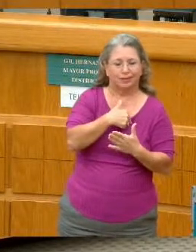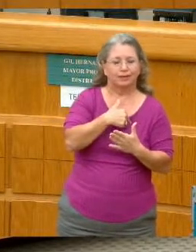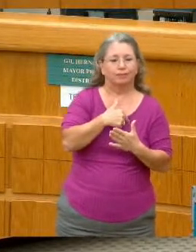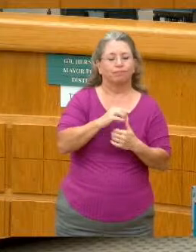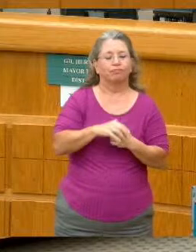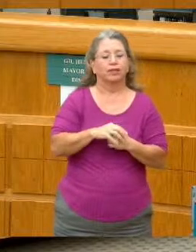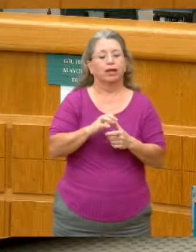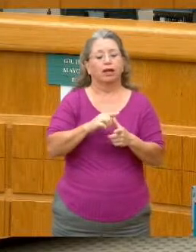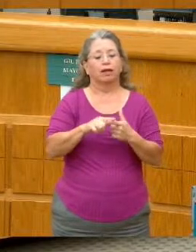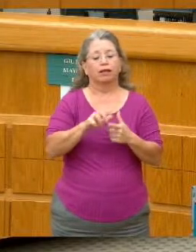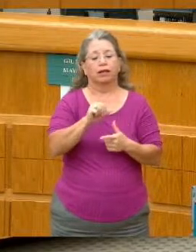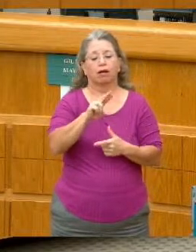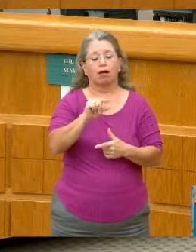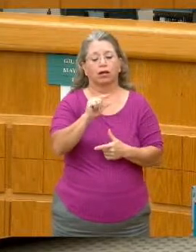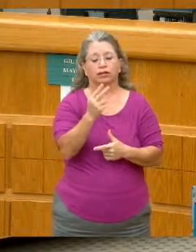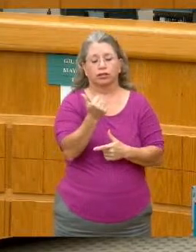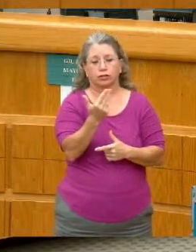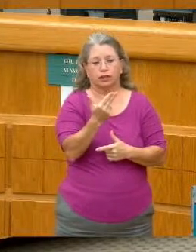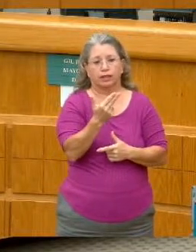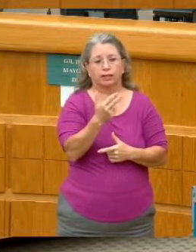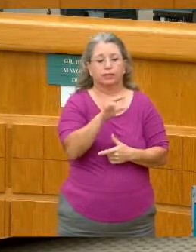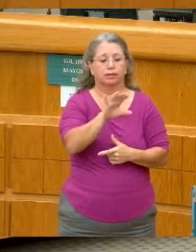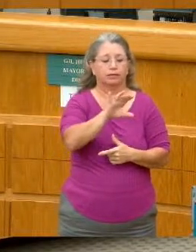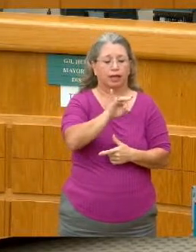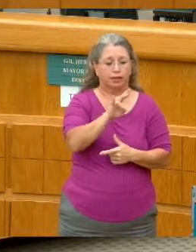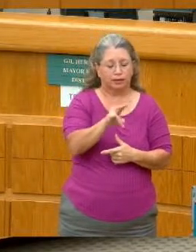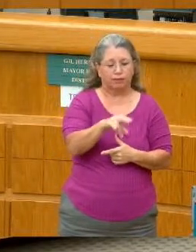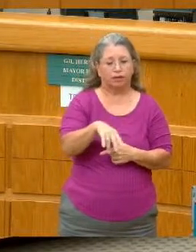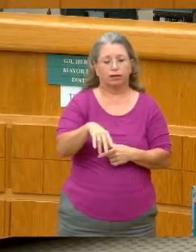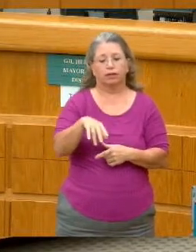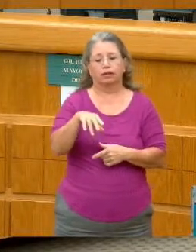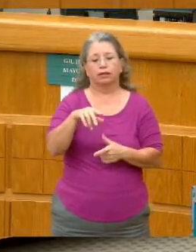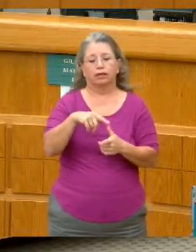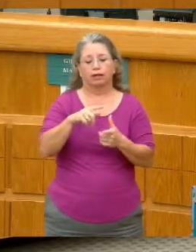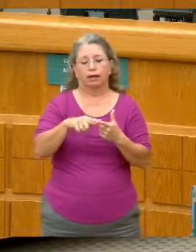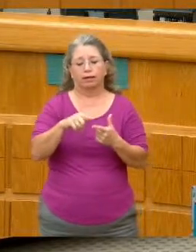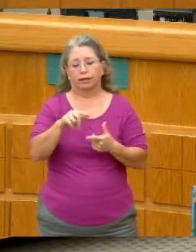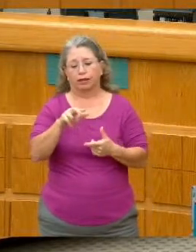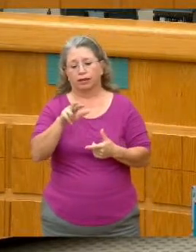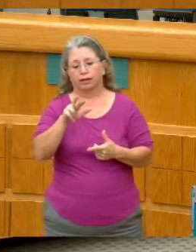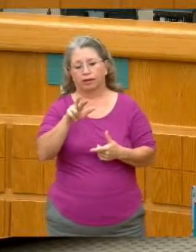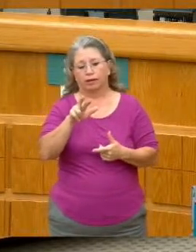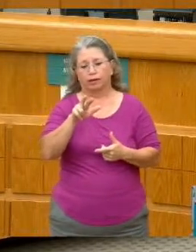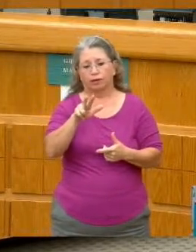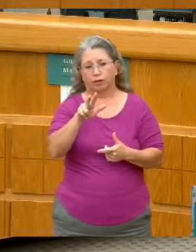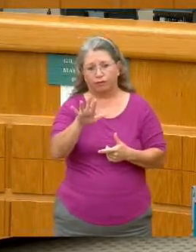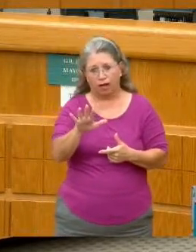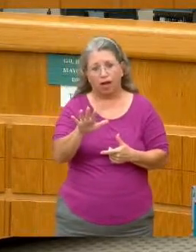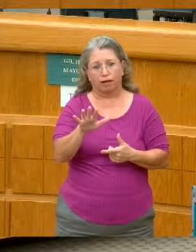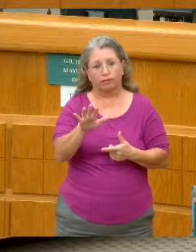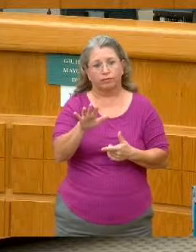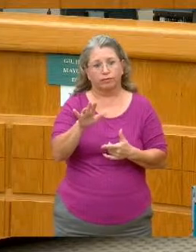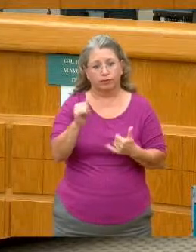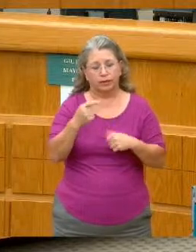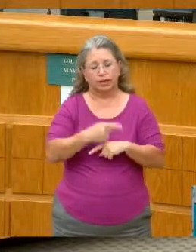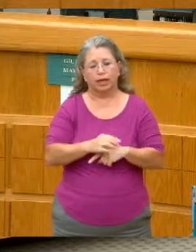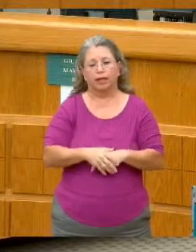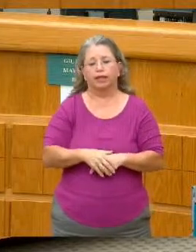with 87, and then 35 data dropped in August 14th, which is today. So